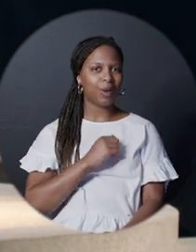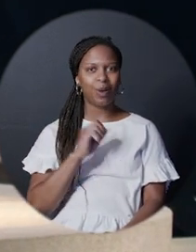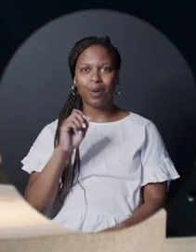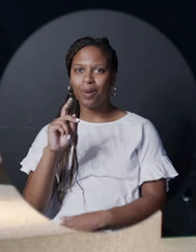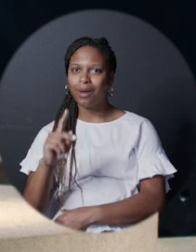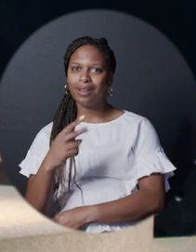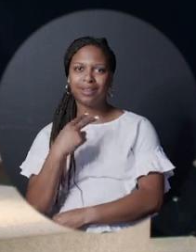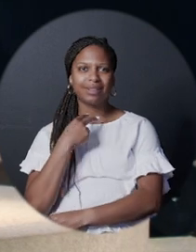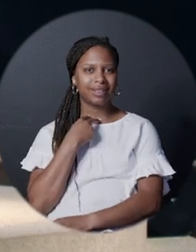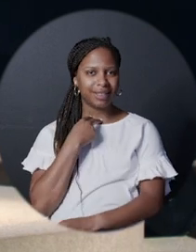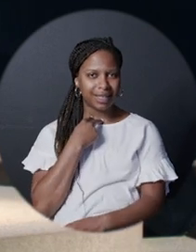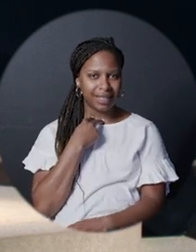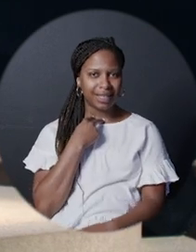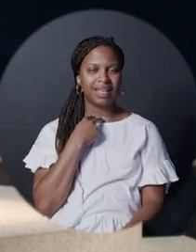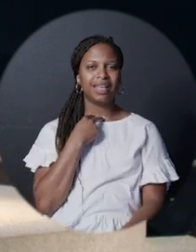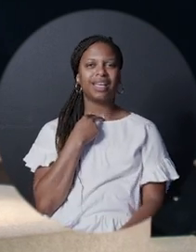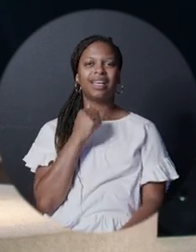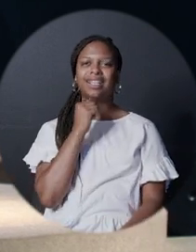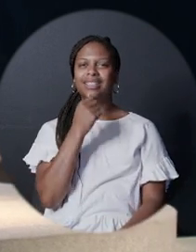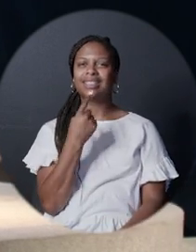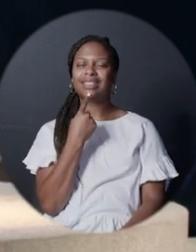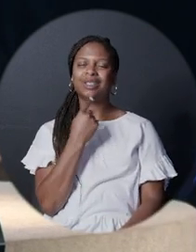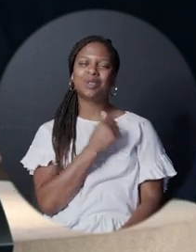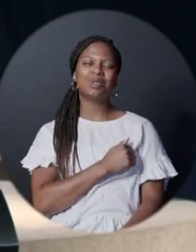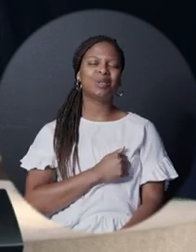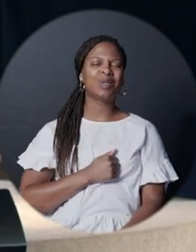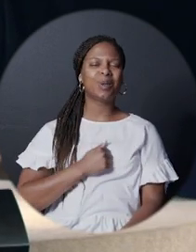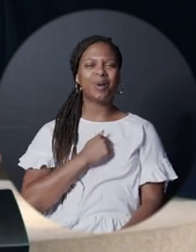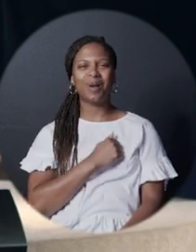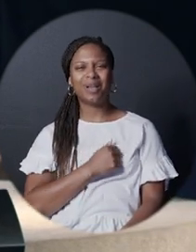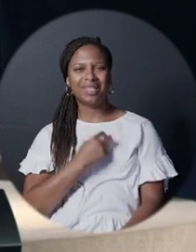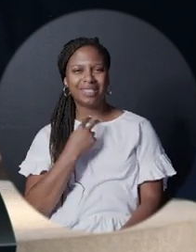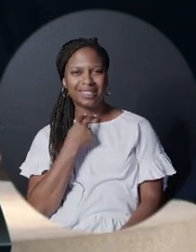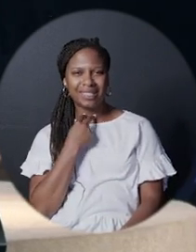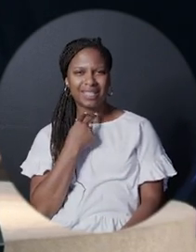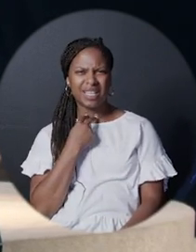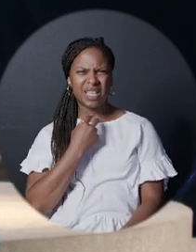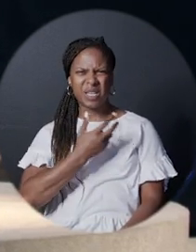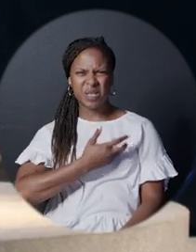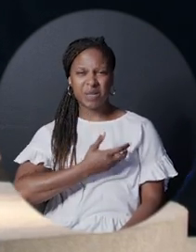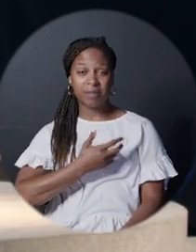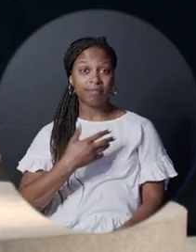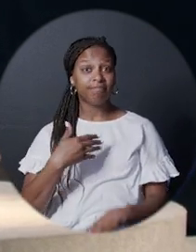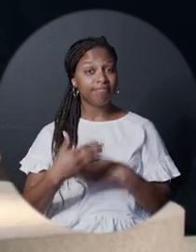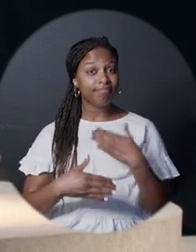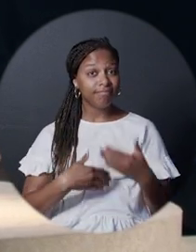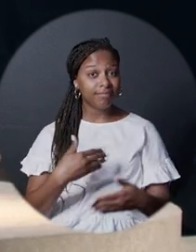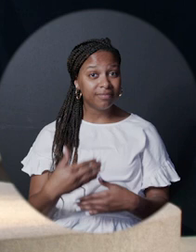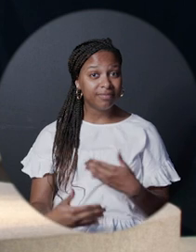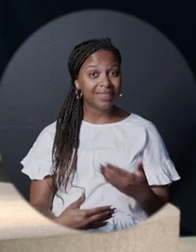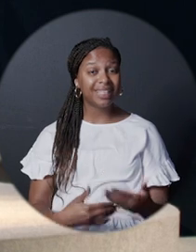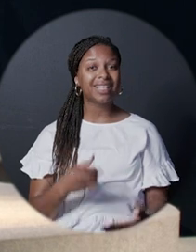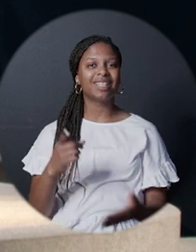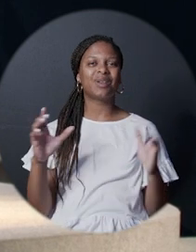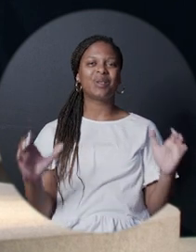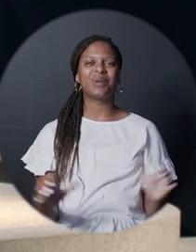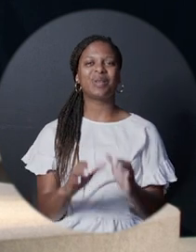Because they ain't apologized. Okay. Stuck. Because they didn't say sorry. Stuck.